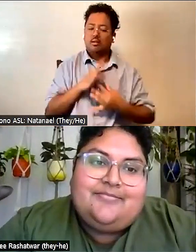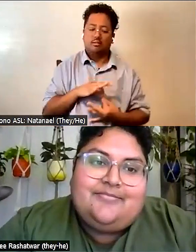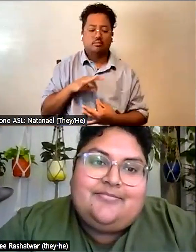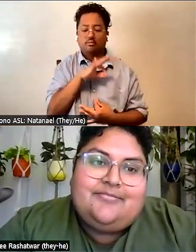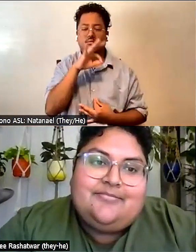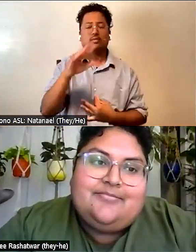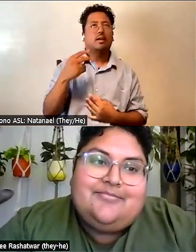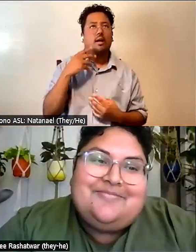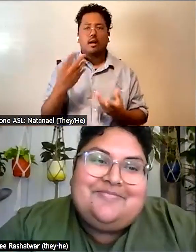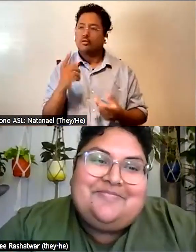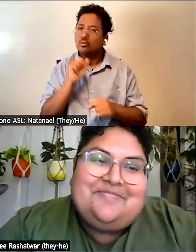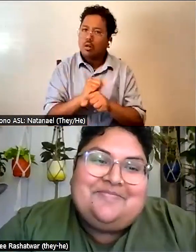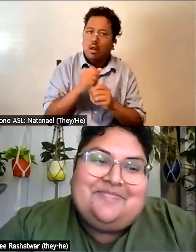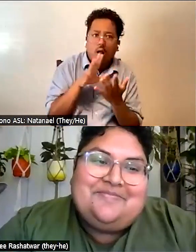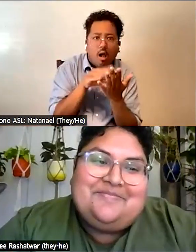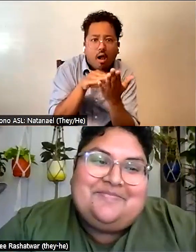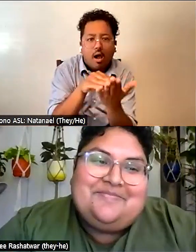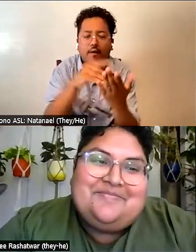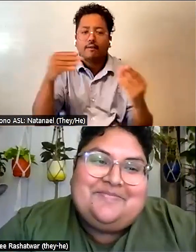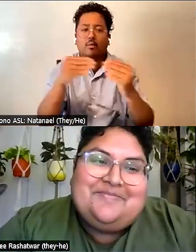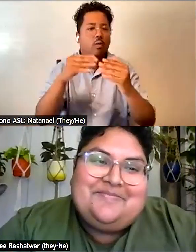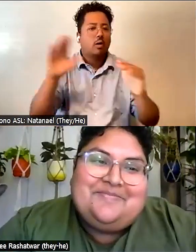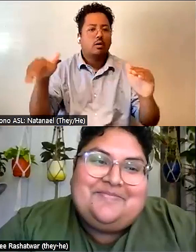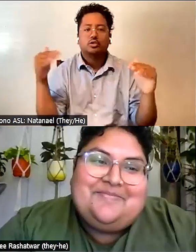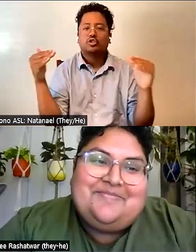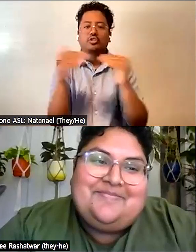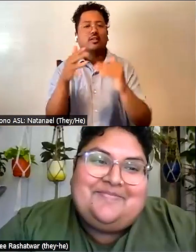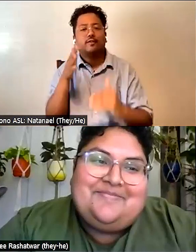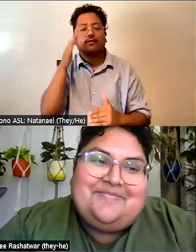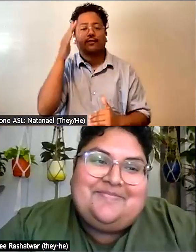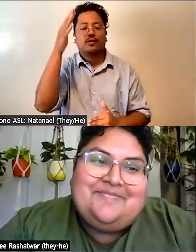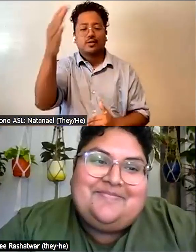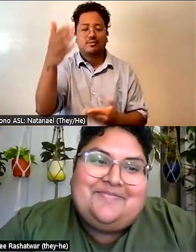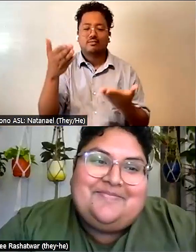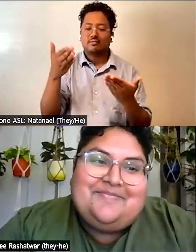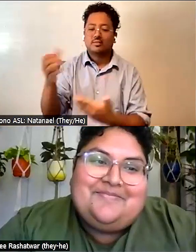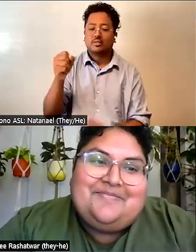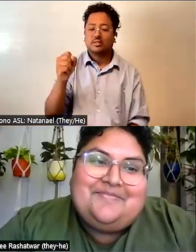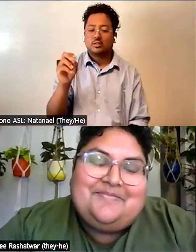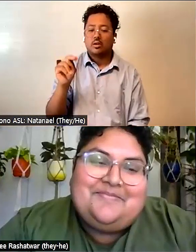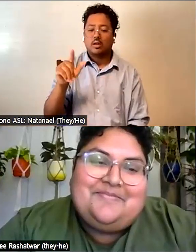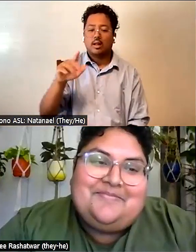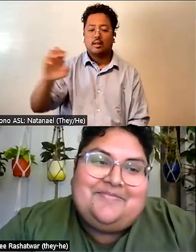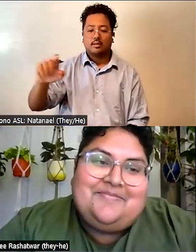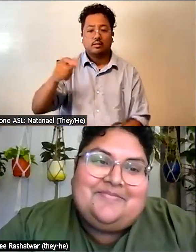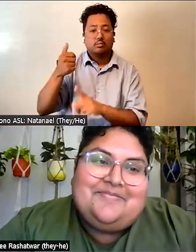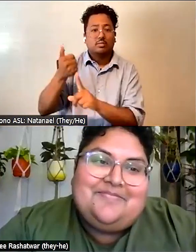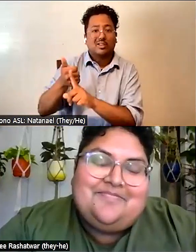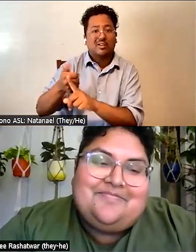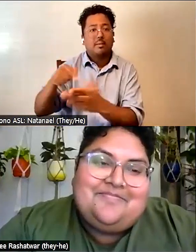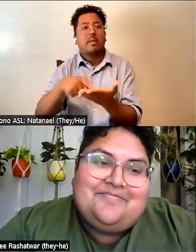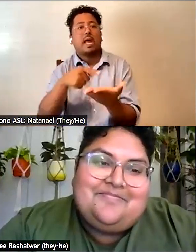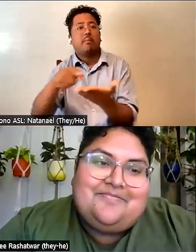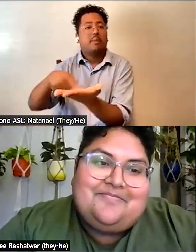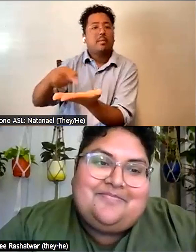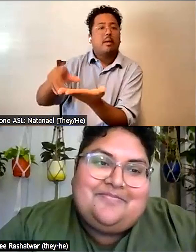our vision for a more just future. Sonalee is not paid for their labor as a community